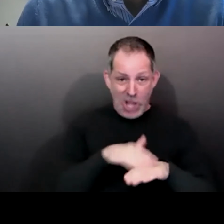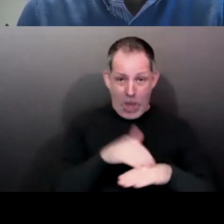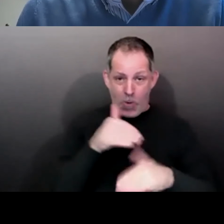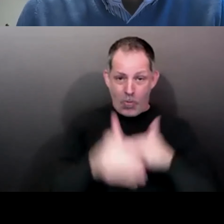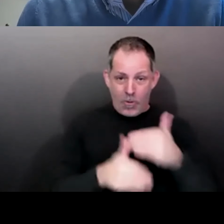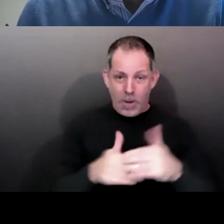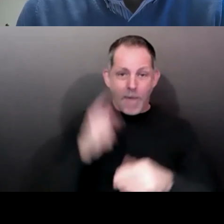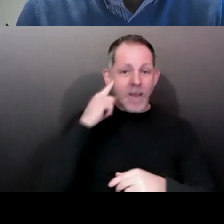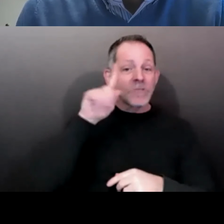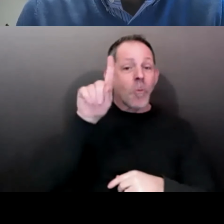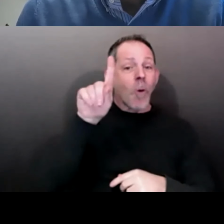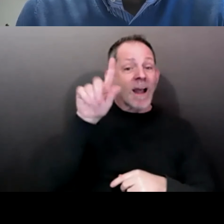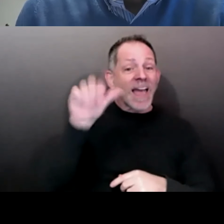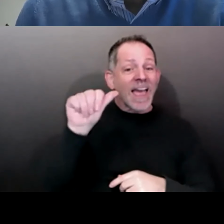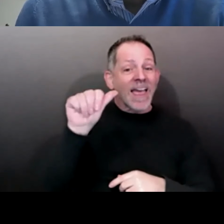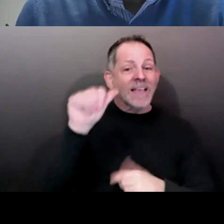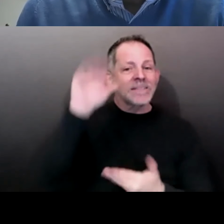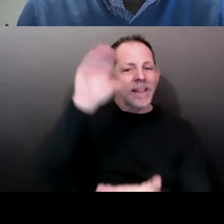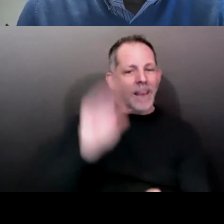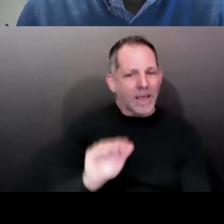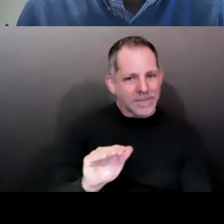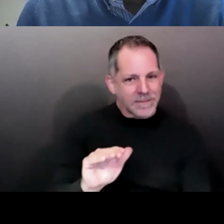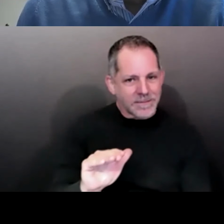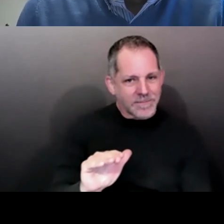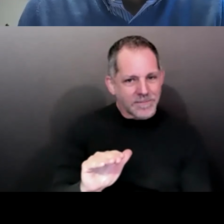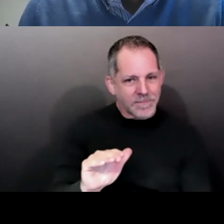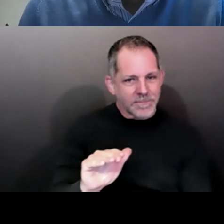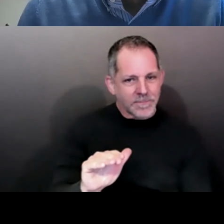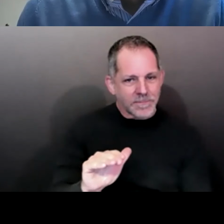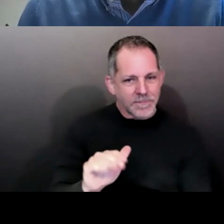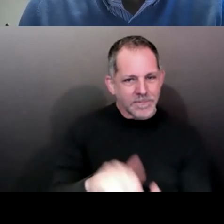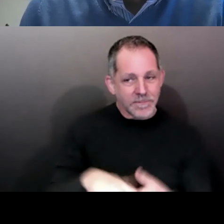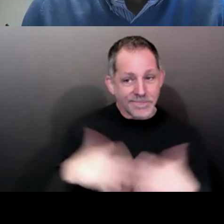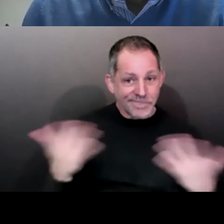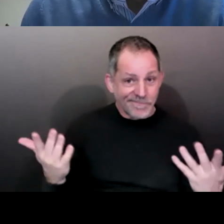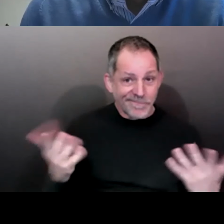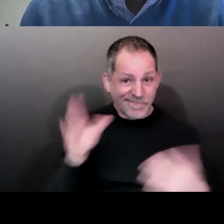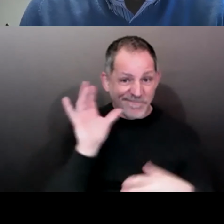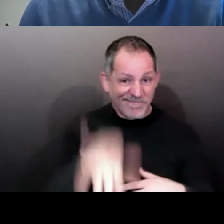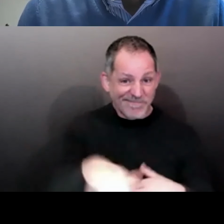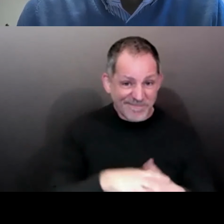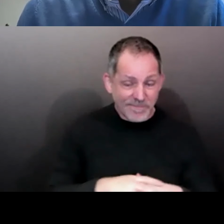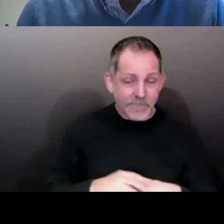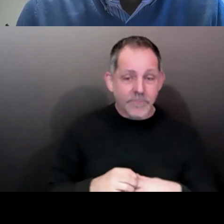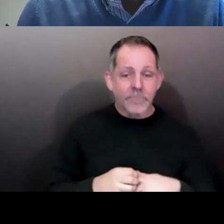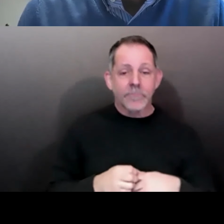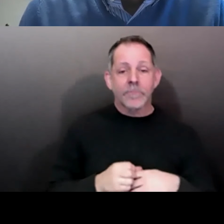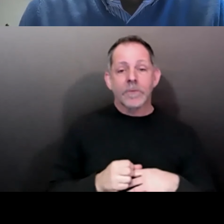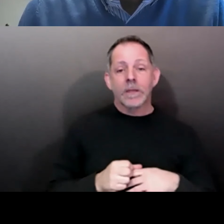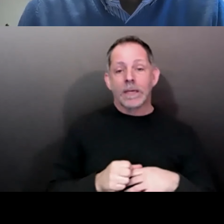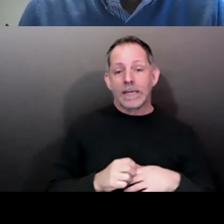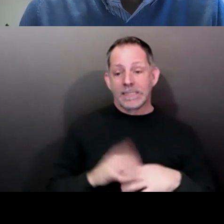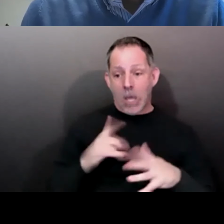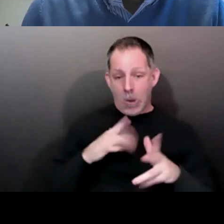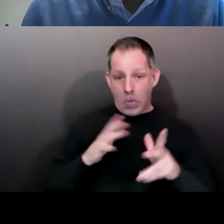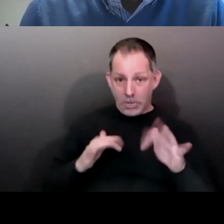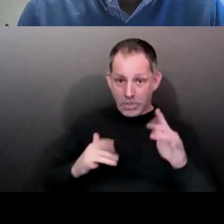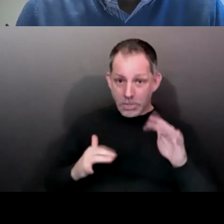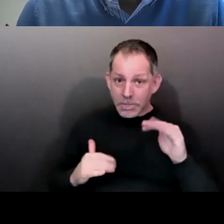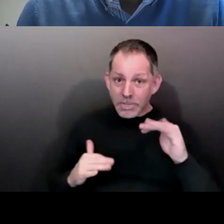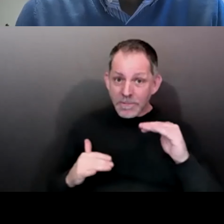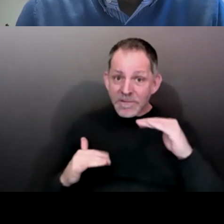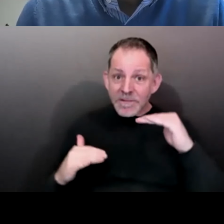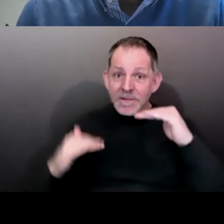that was eligible was just smaller. And we've been catching up with the allocations since then as we moved into 1B1,